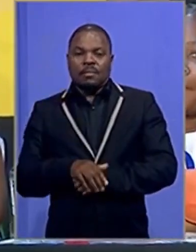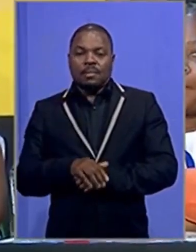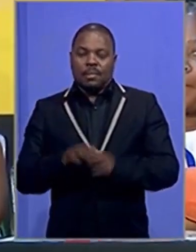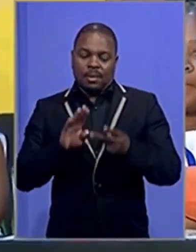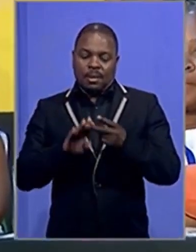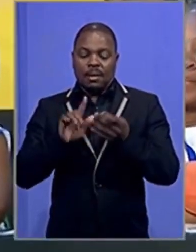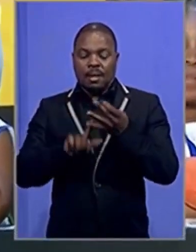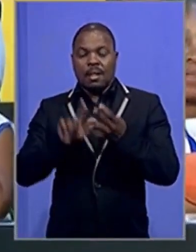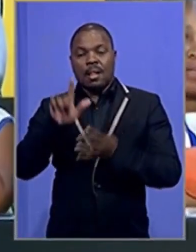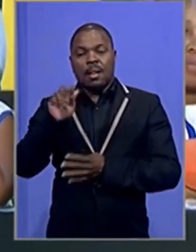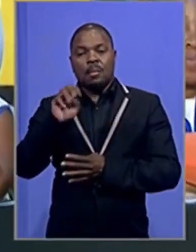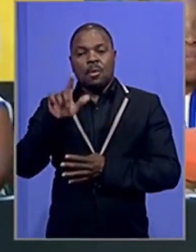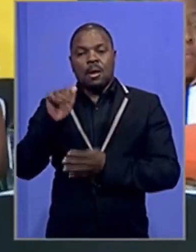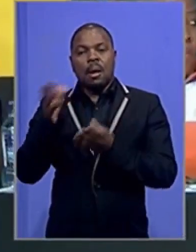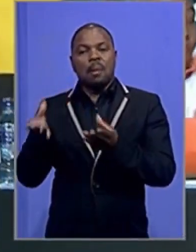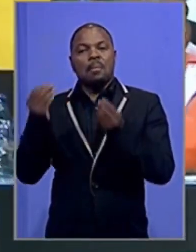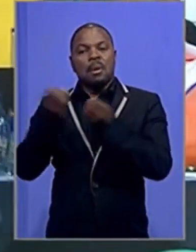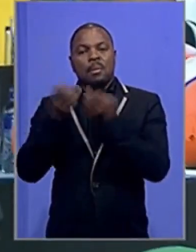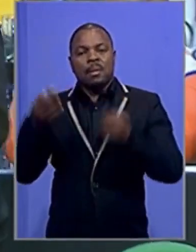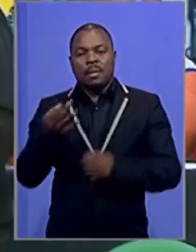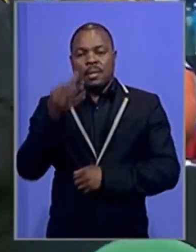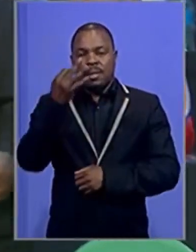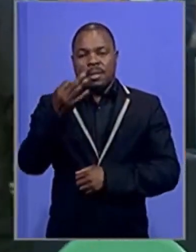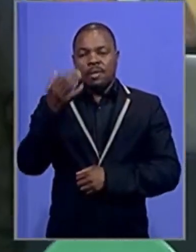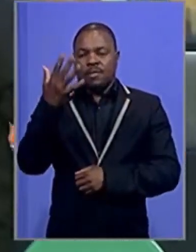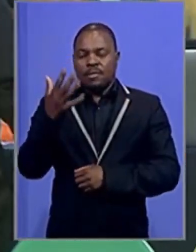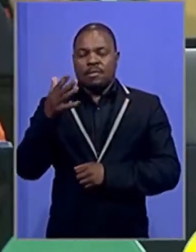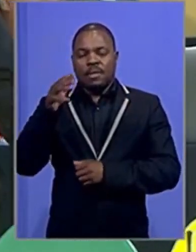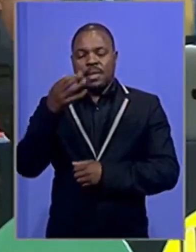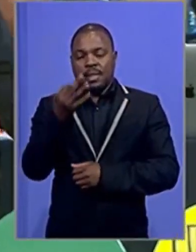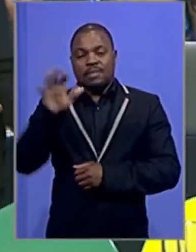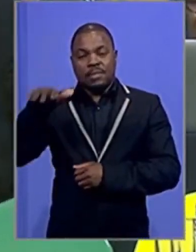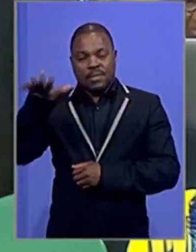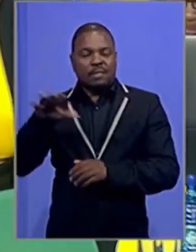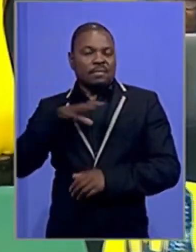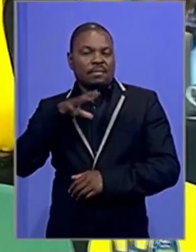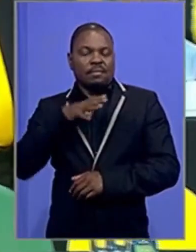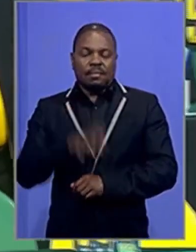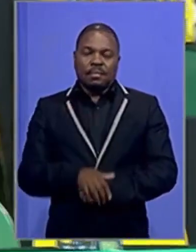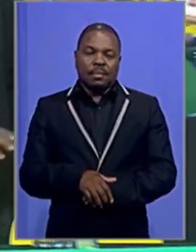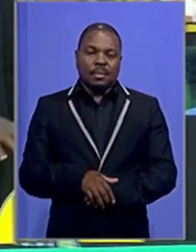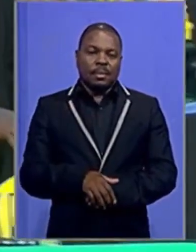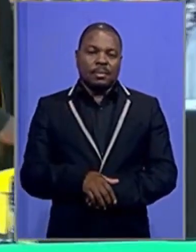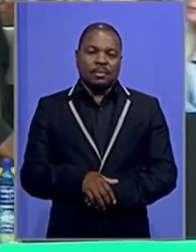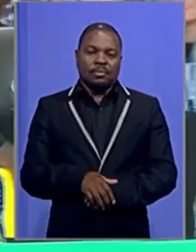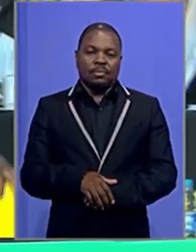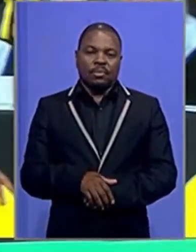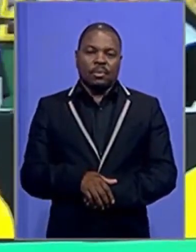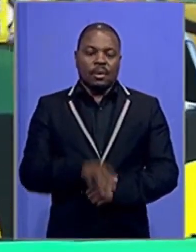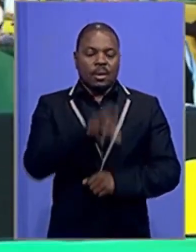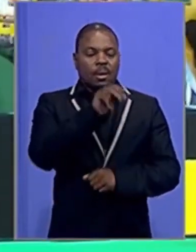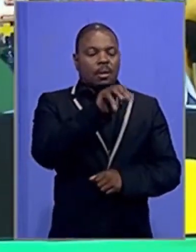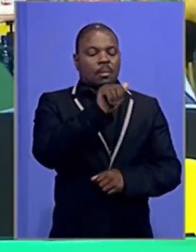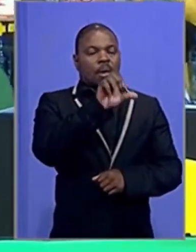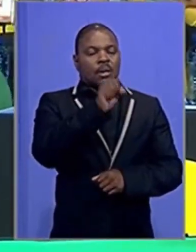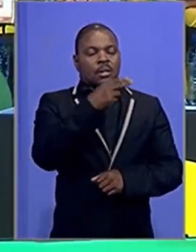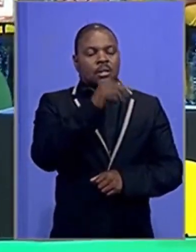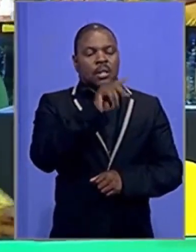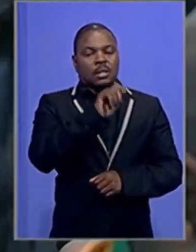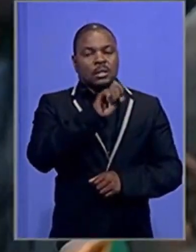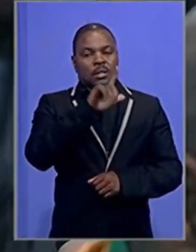Fa Ronald Lamola a iponetse di le 315 fela. And Comrade Mashatile